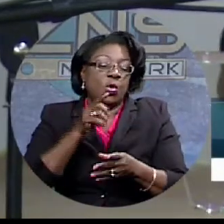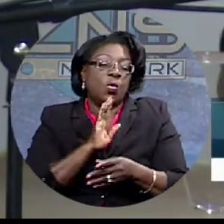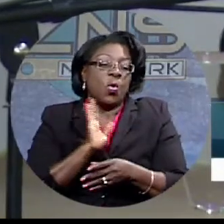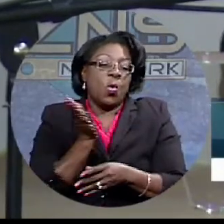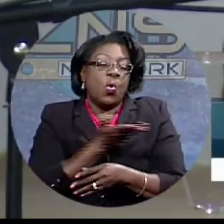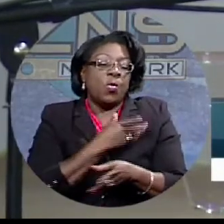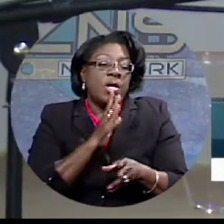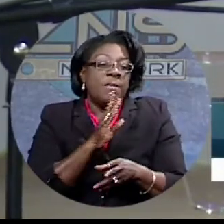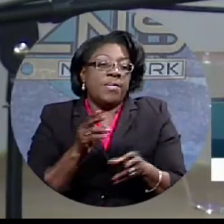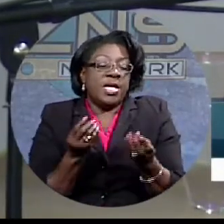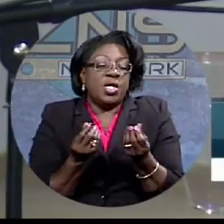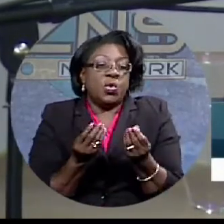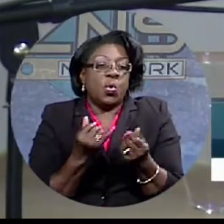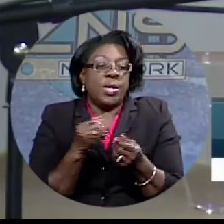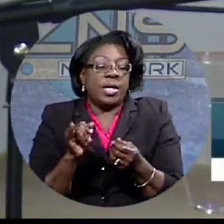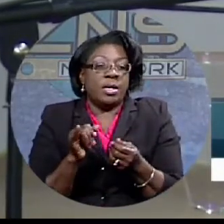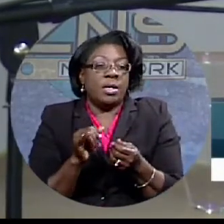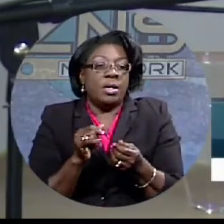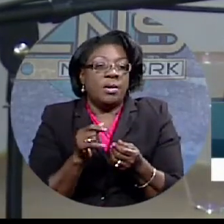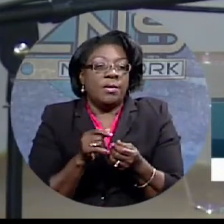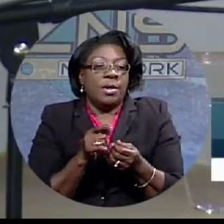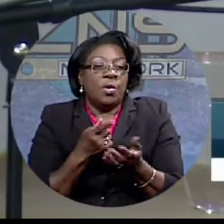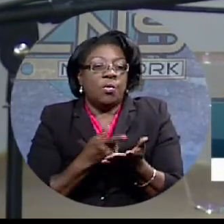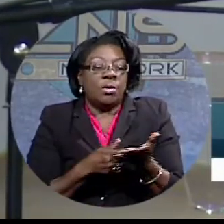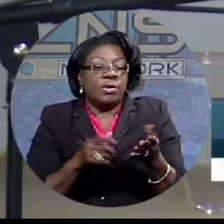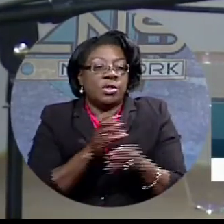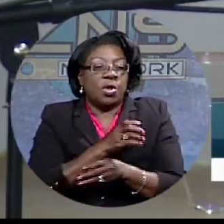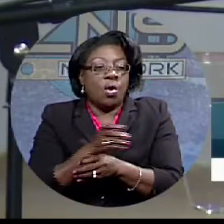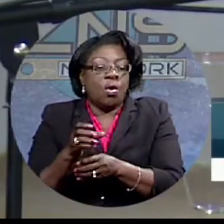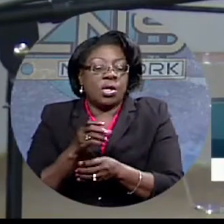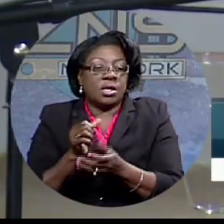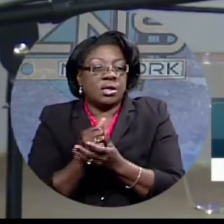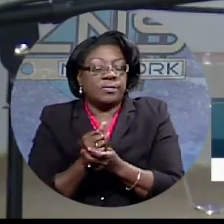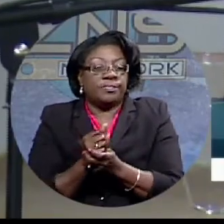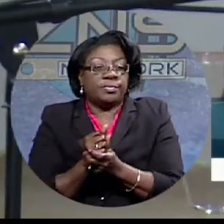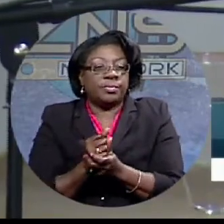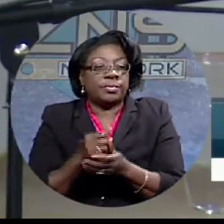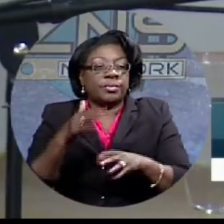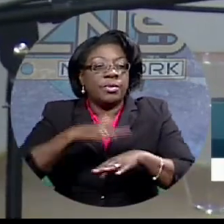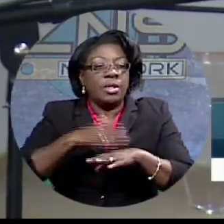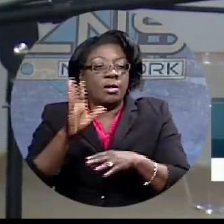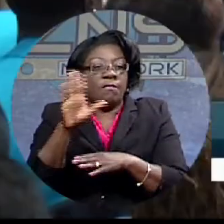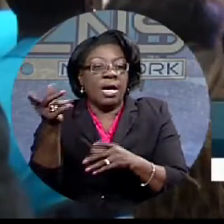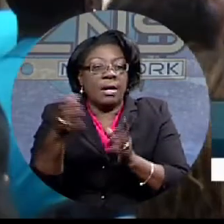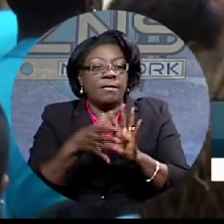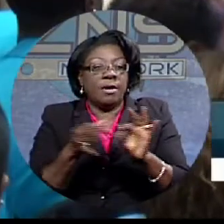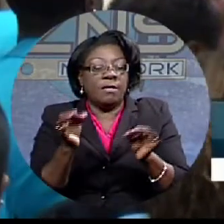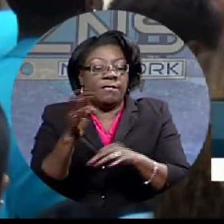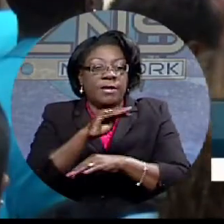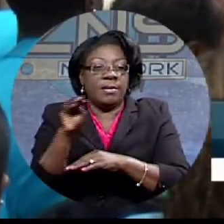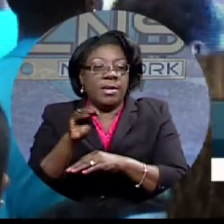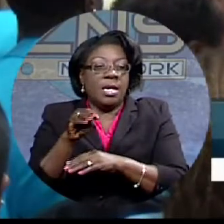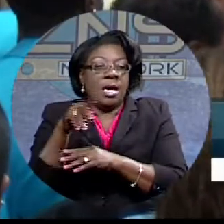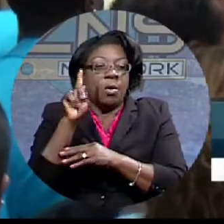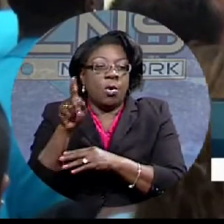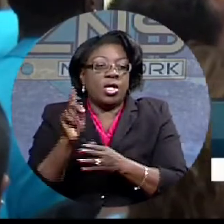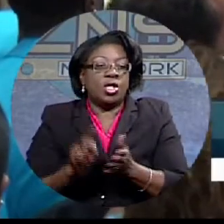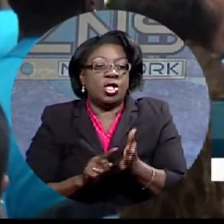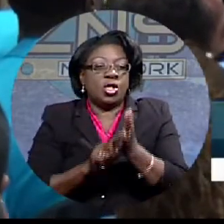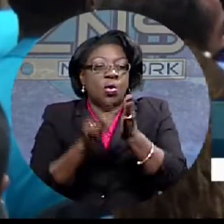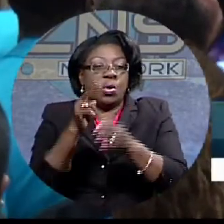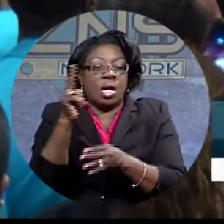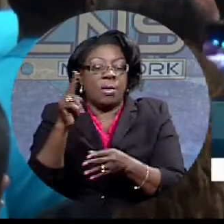began out on? What did we set out on? What was the course? I called five of them, and one showed up